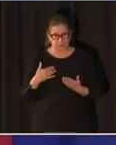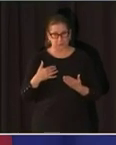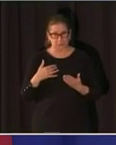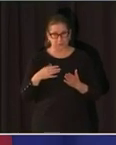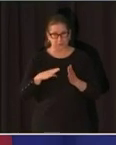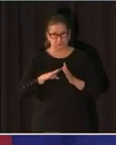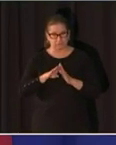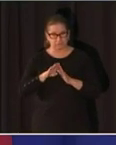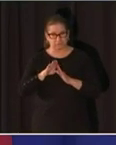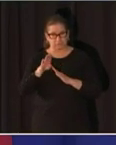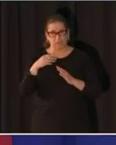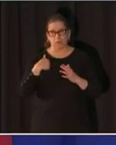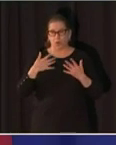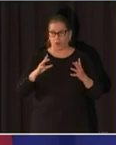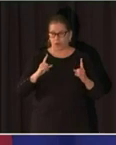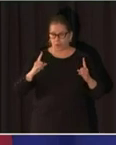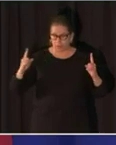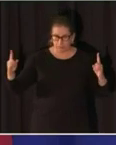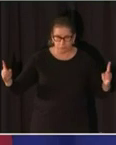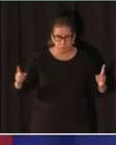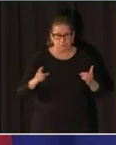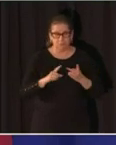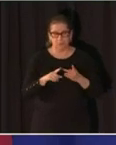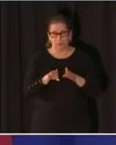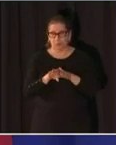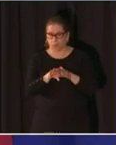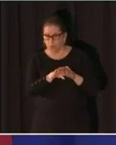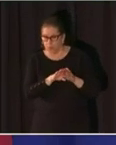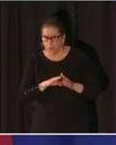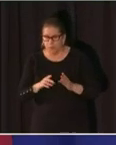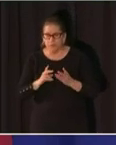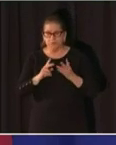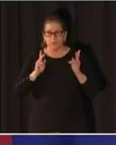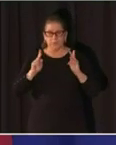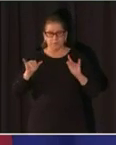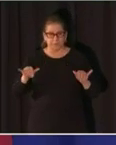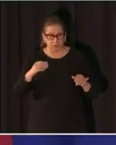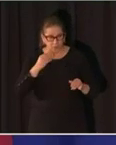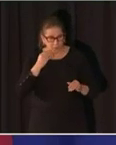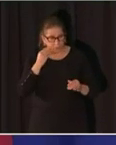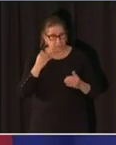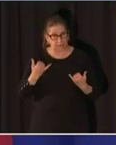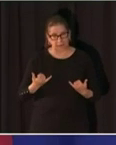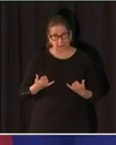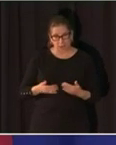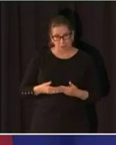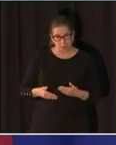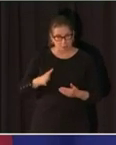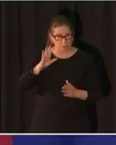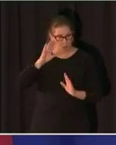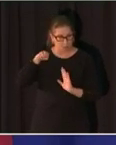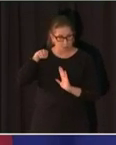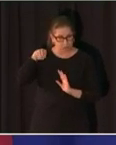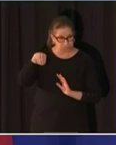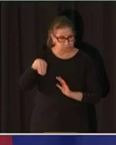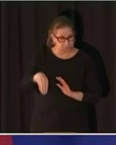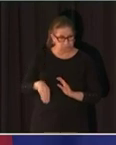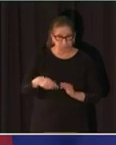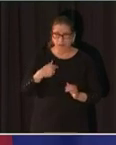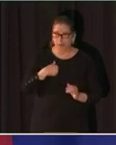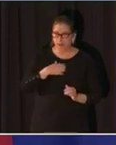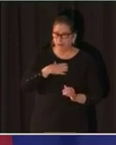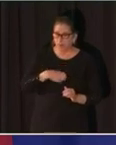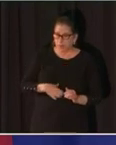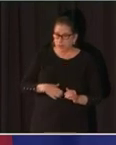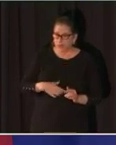want to see it decline by the end of this month? Do we want to see it in early May? We want to see it tomorrow. I